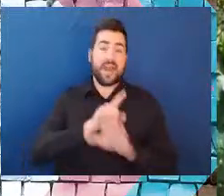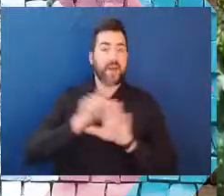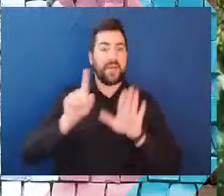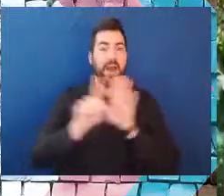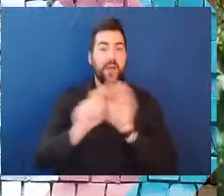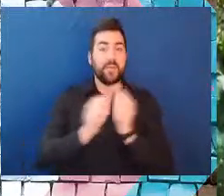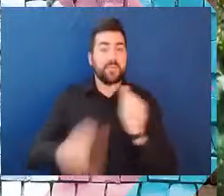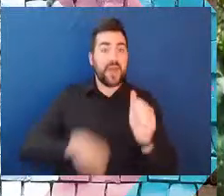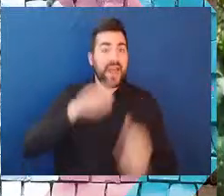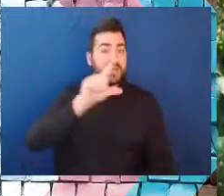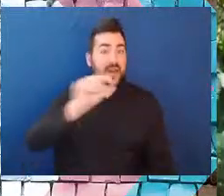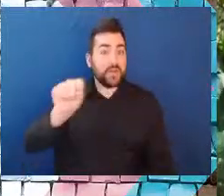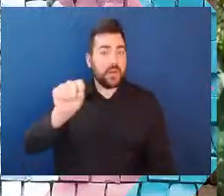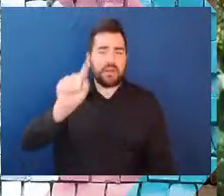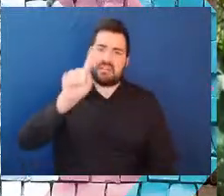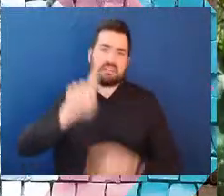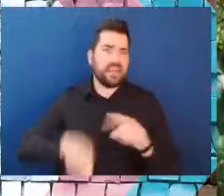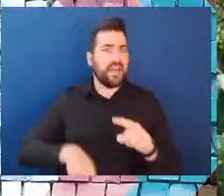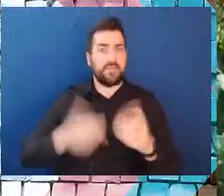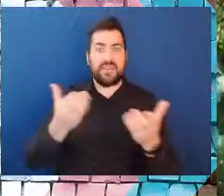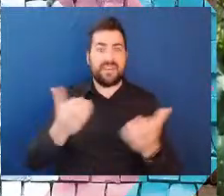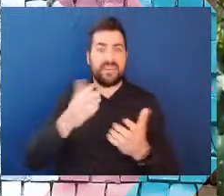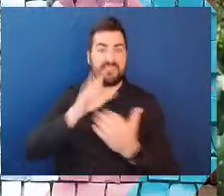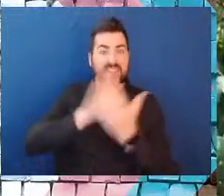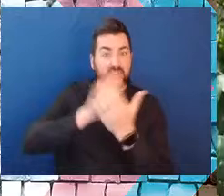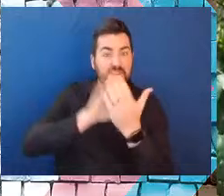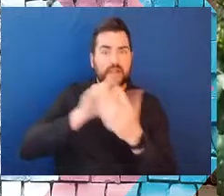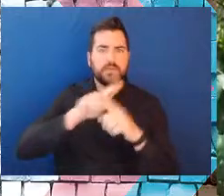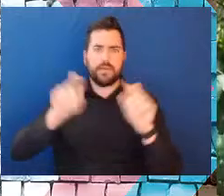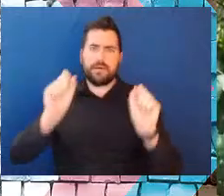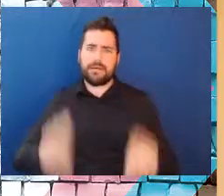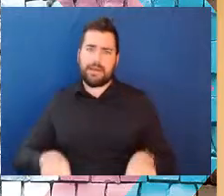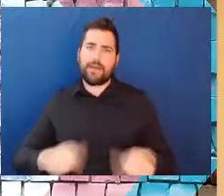While we can't be face to face, we can still be heart to heart.